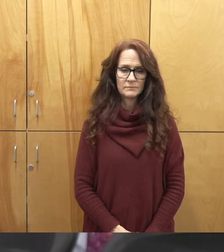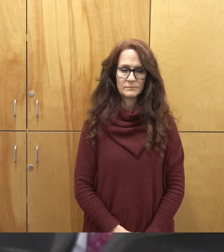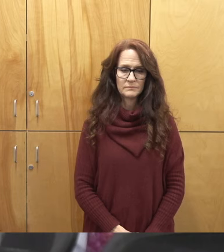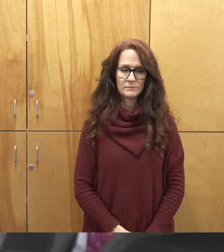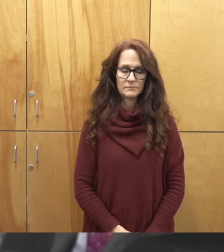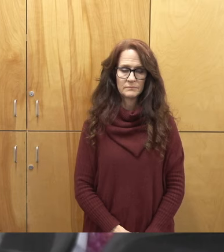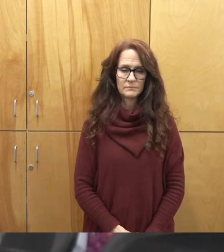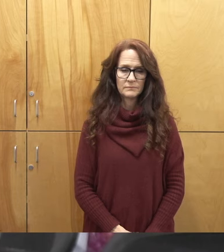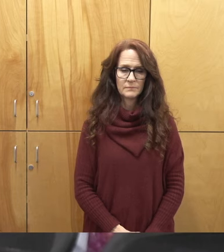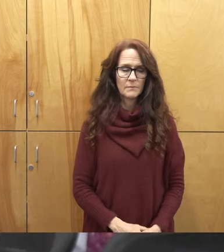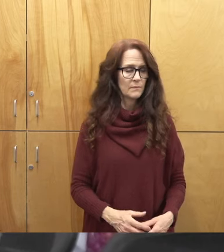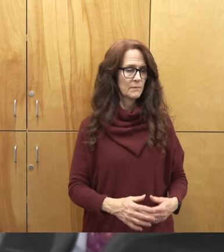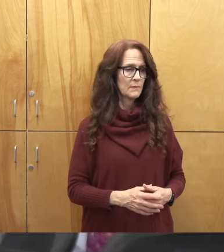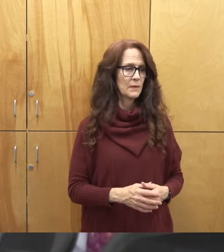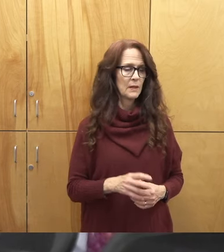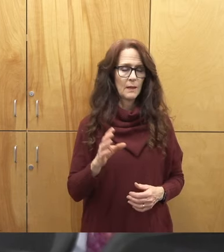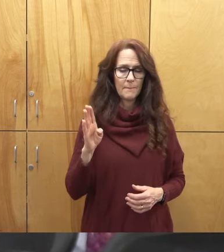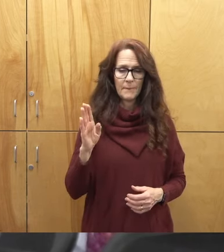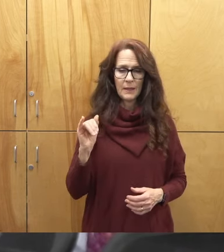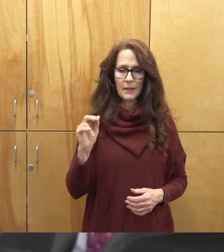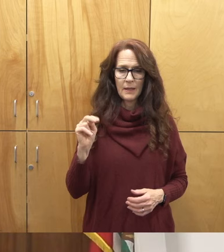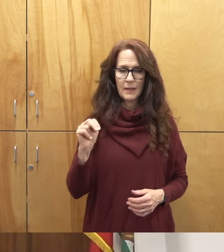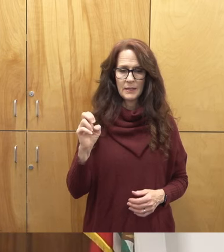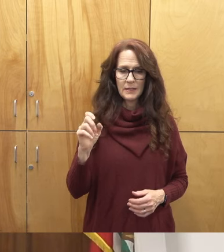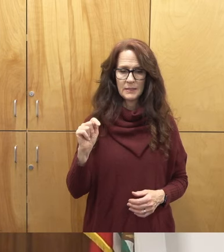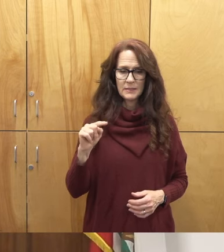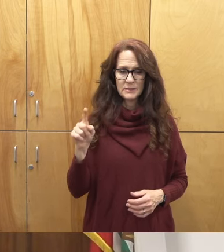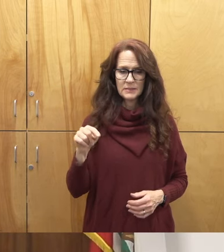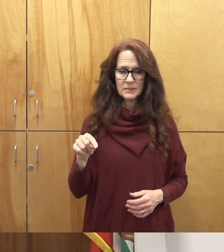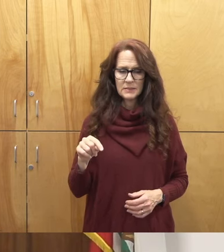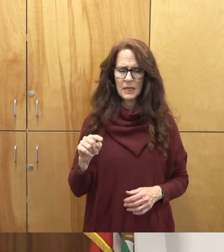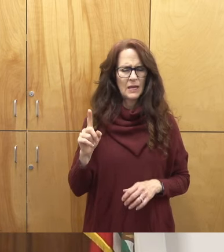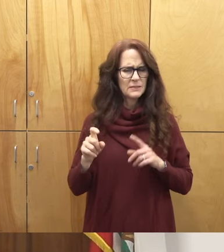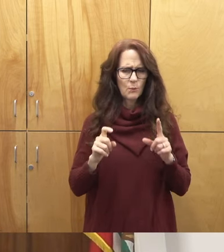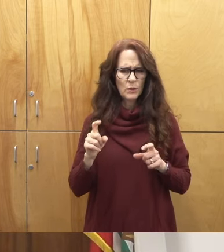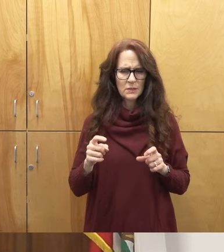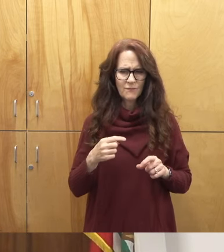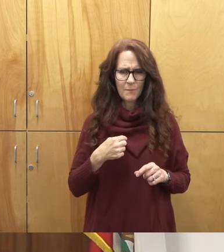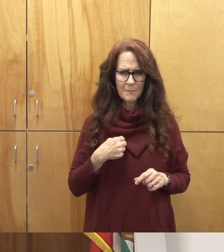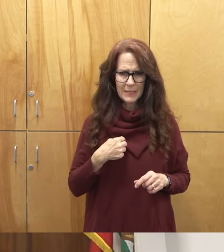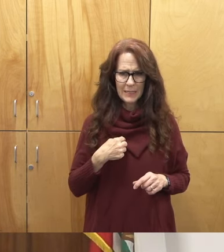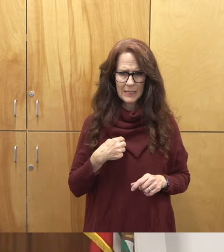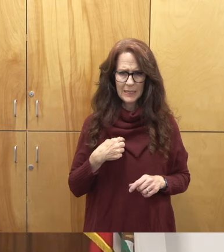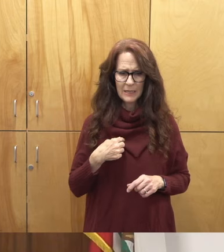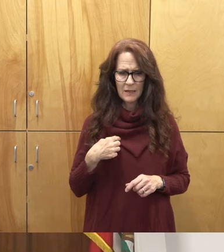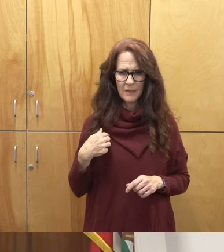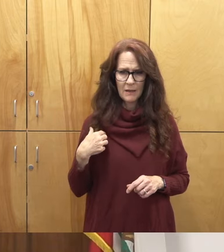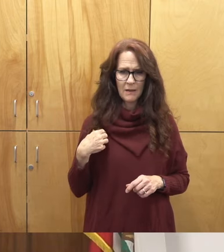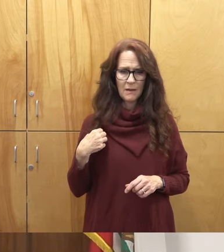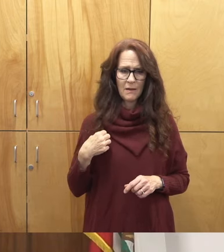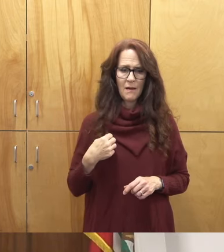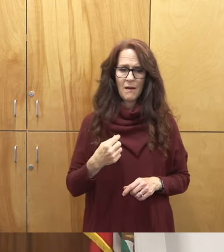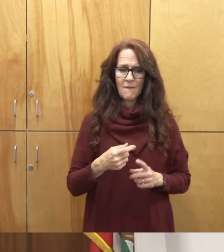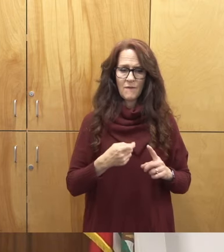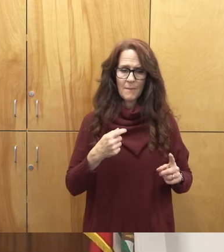So thank you, Dr. Madrigal. A few questions for me. Or from me, I should say.